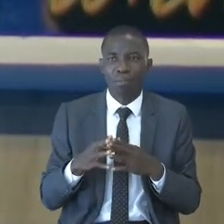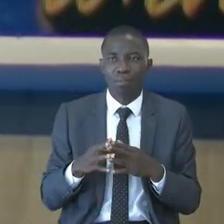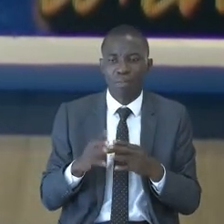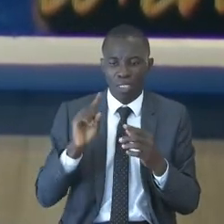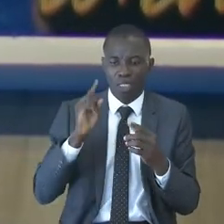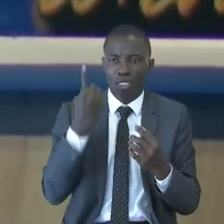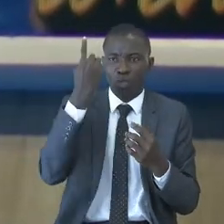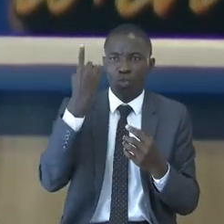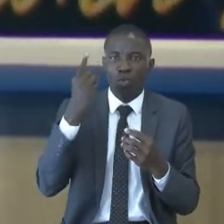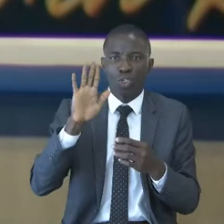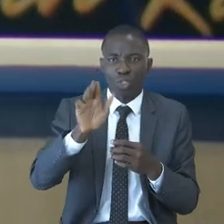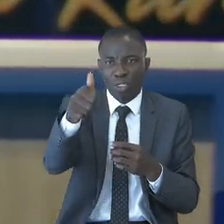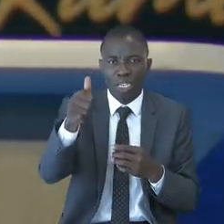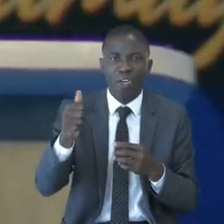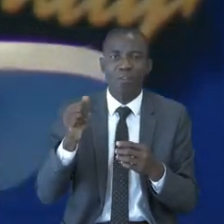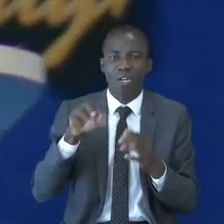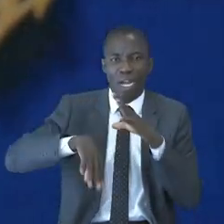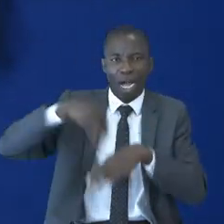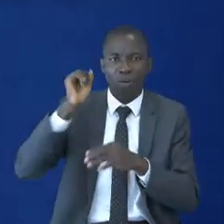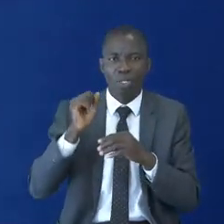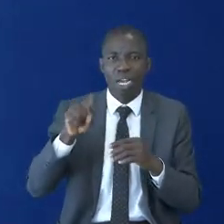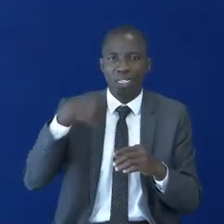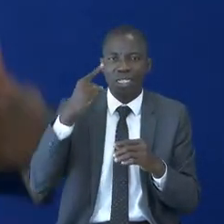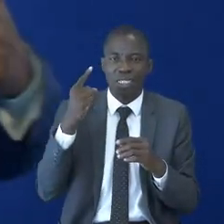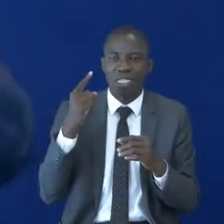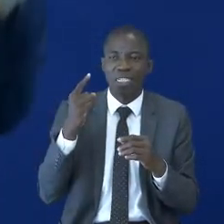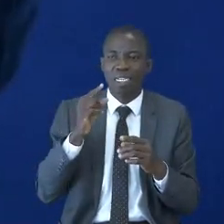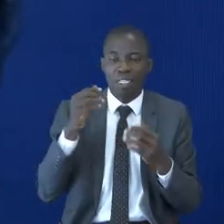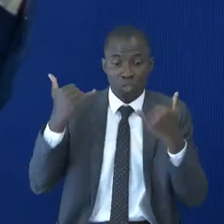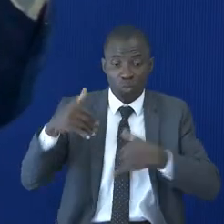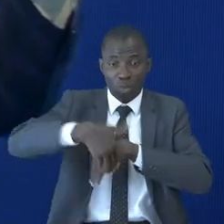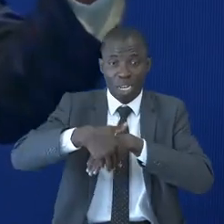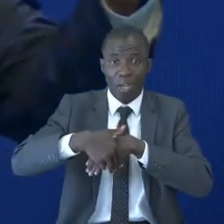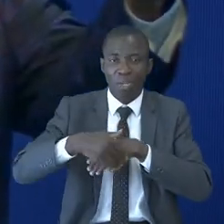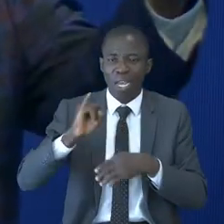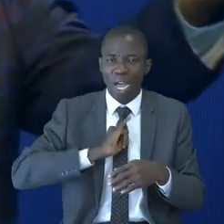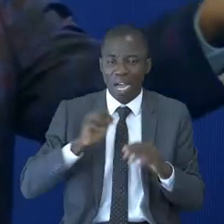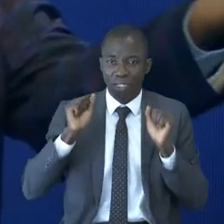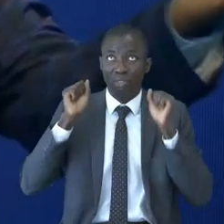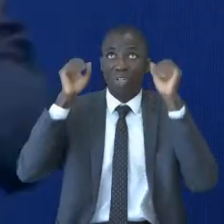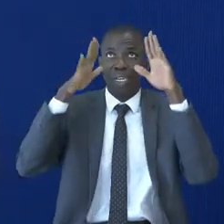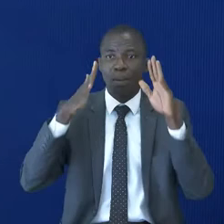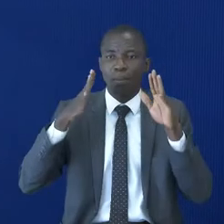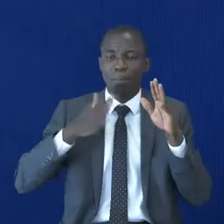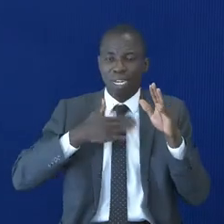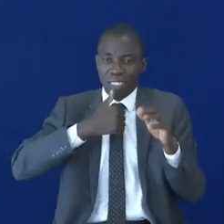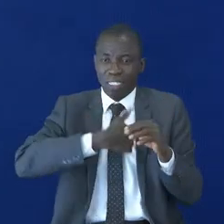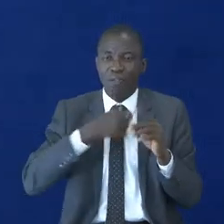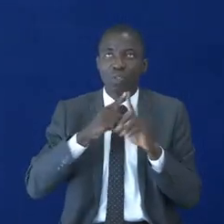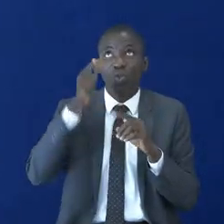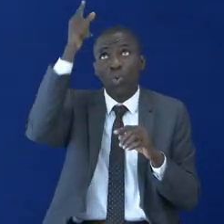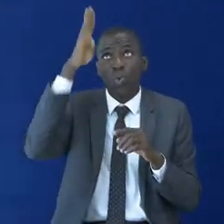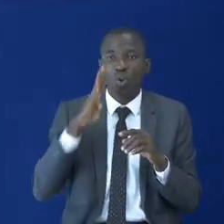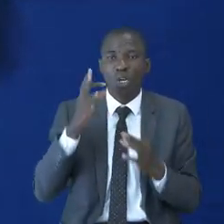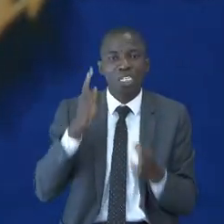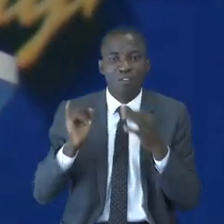yourself out and say, tonight, I give myself to God. If I've been in